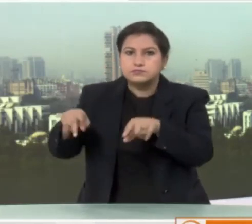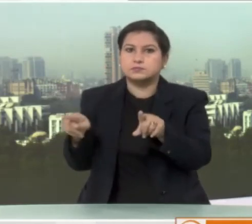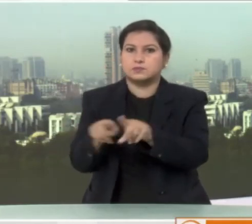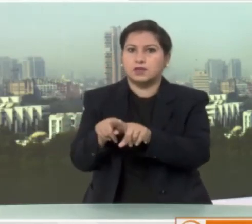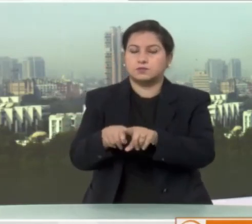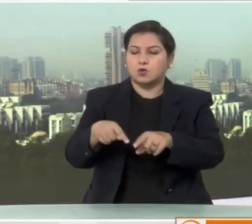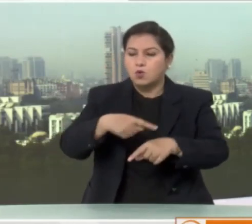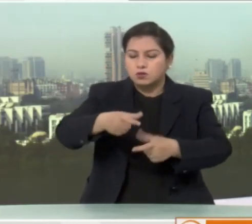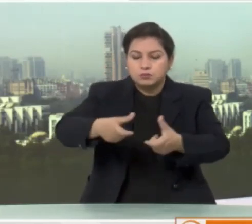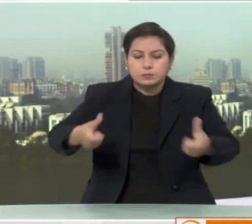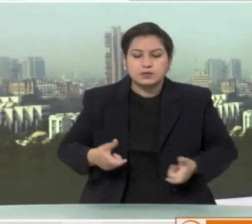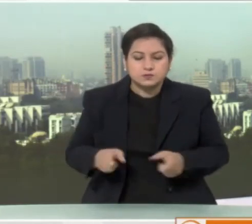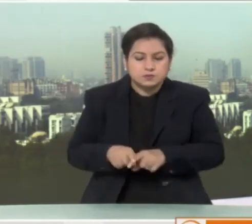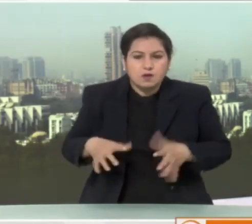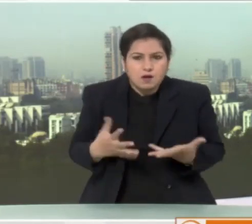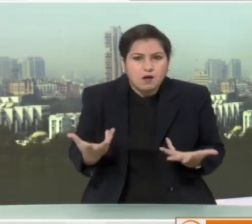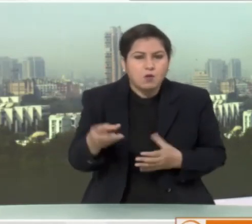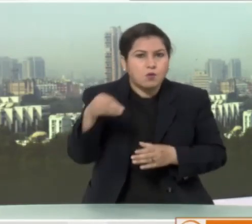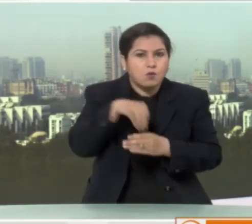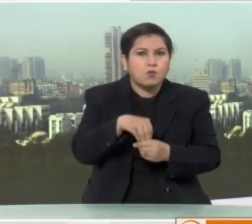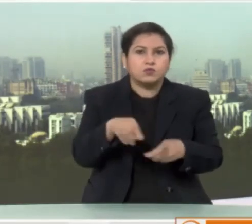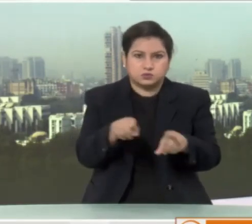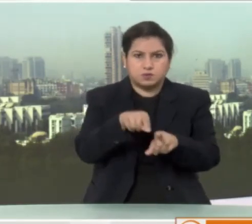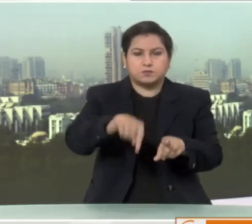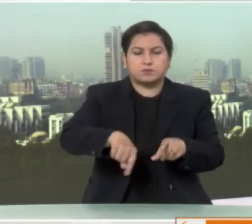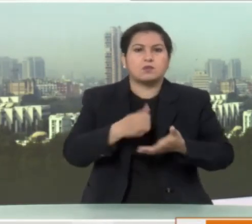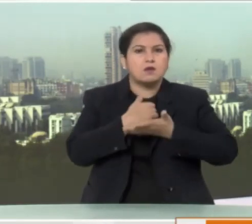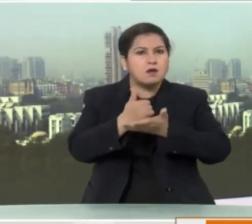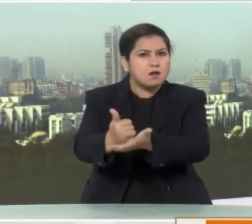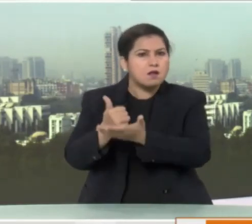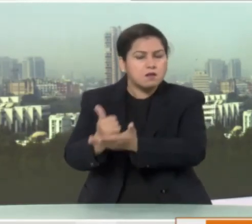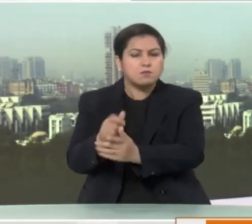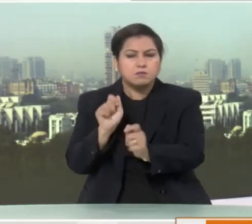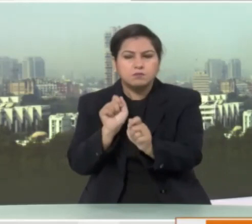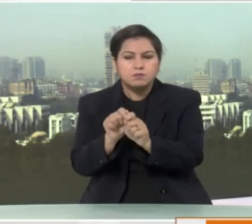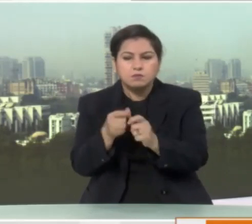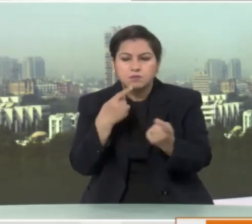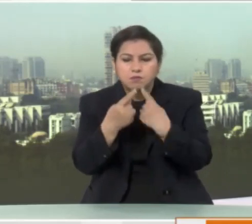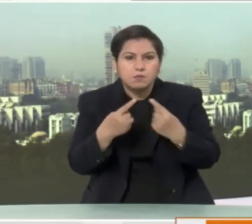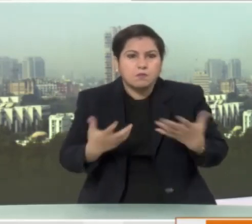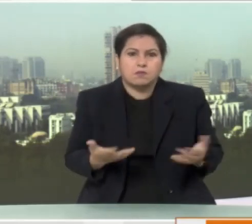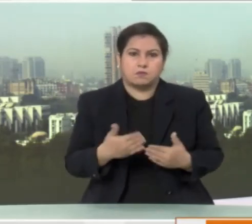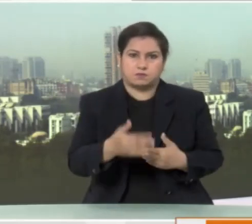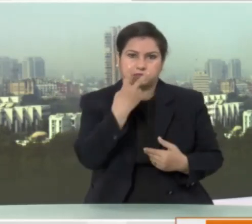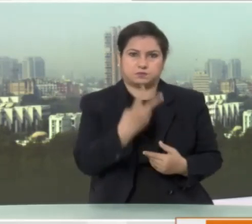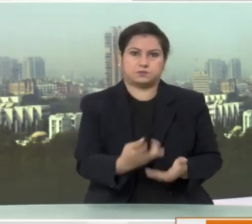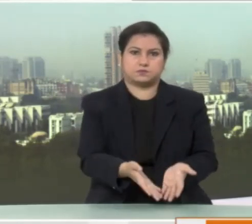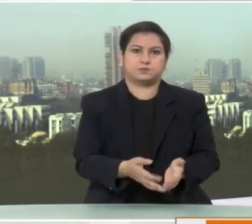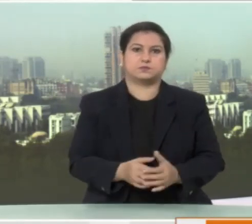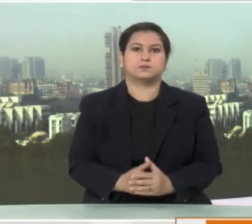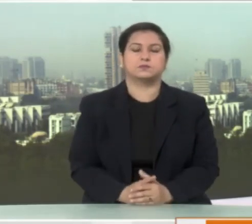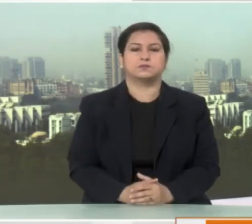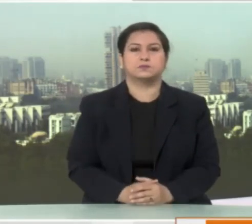take part in review meetings where aspects of relief and rehabilitation will be discussed.